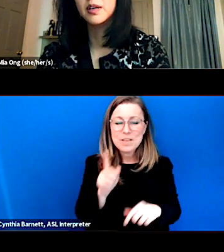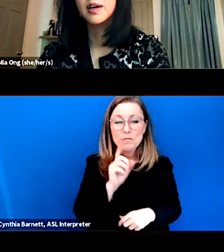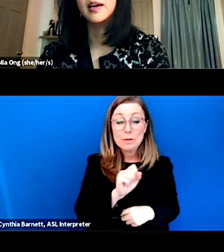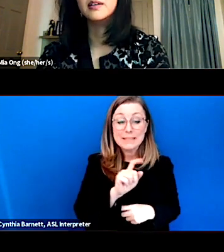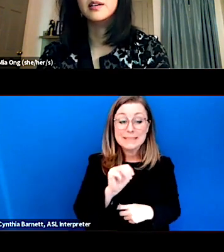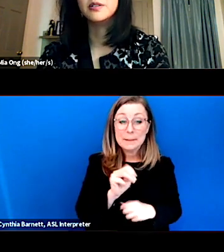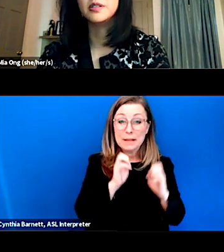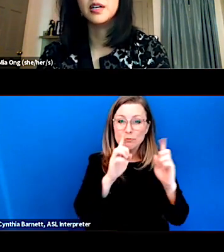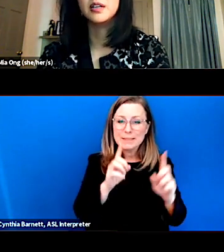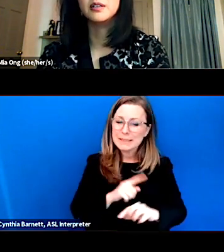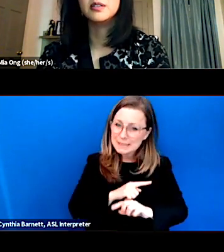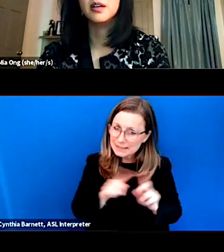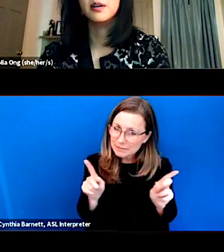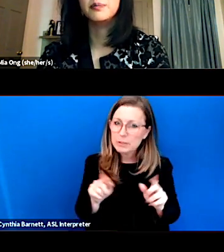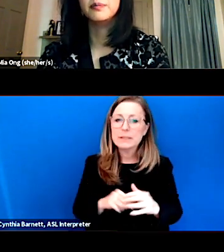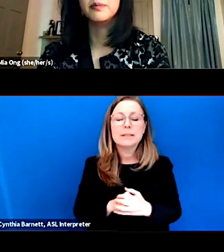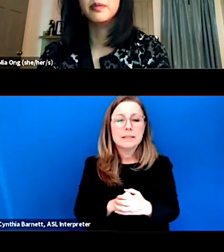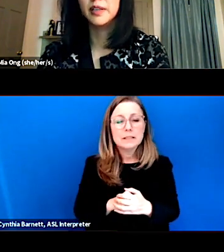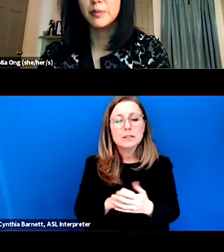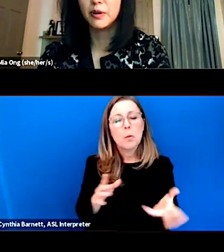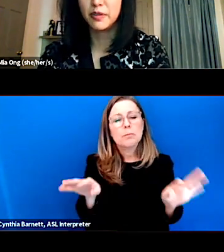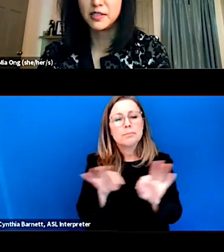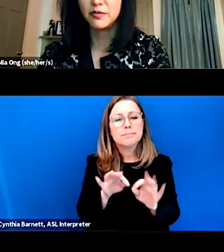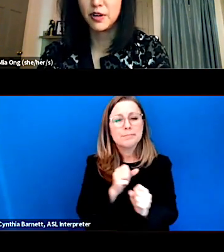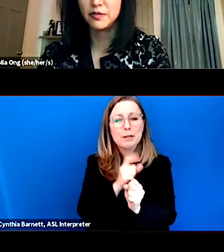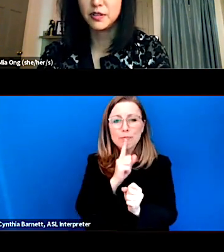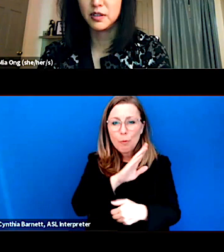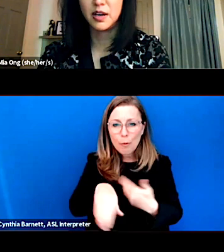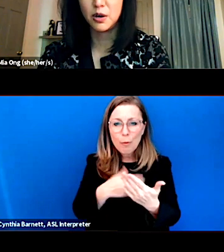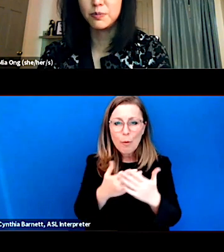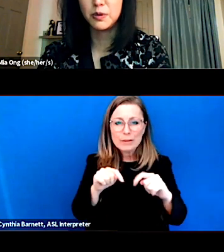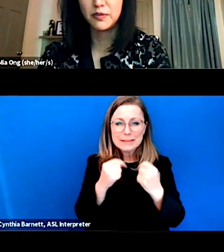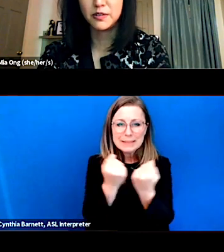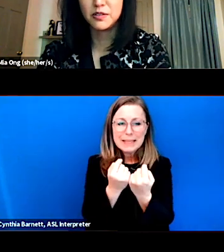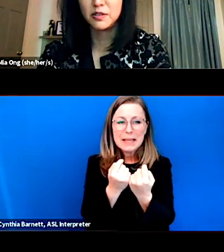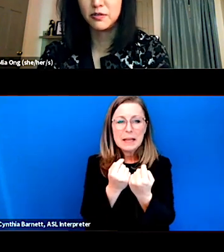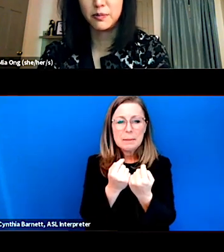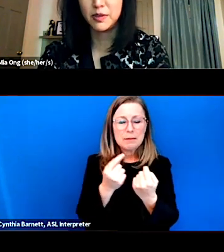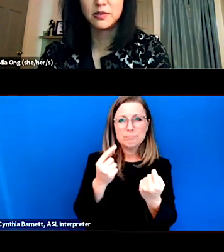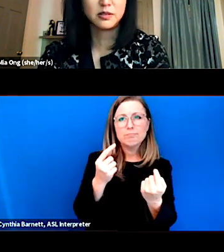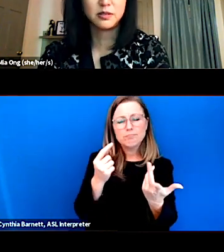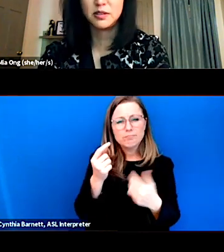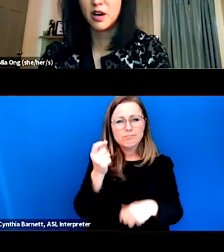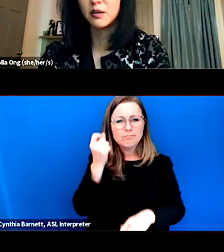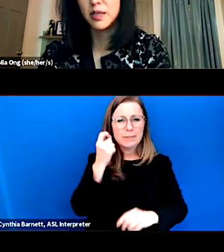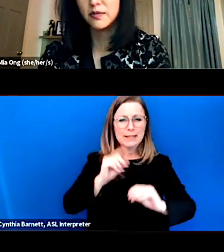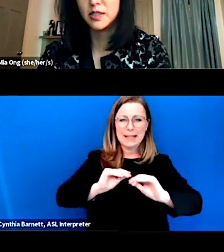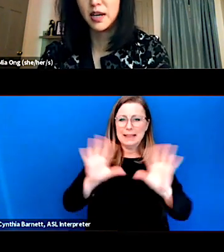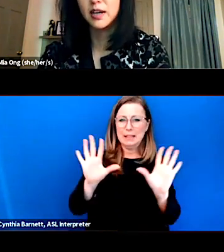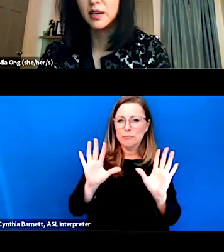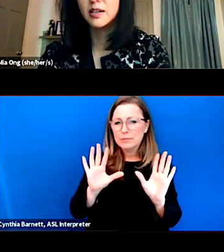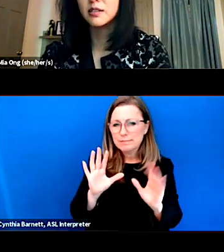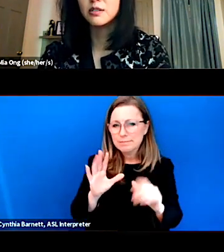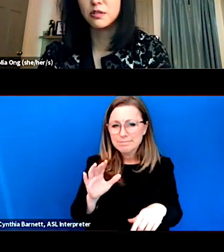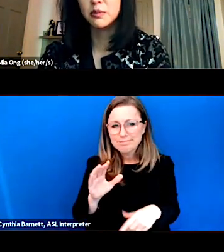you and understands the labor that's involved. And I hope you have understood from this talk we gave